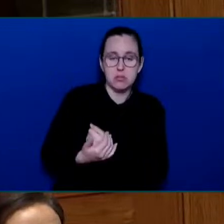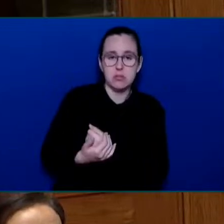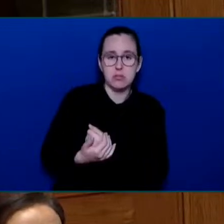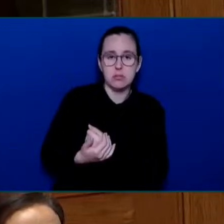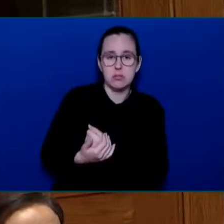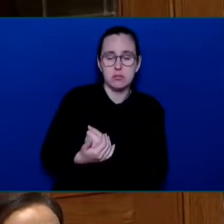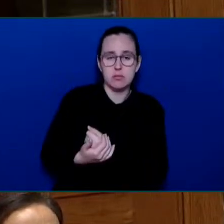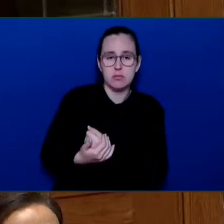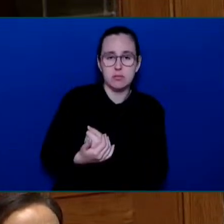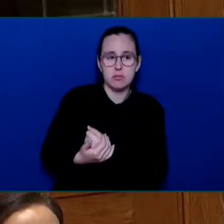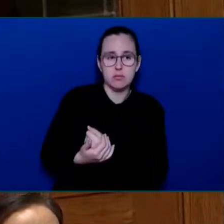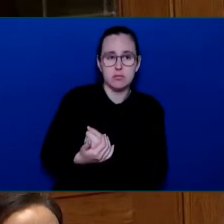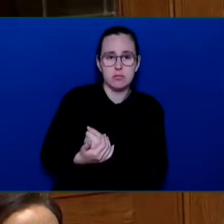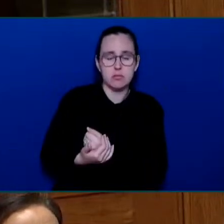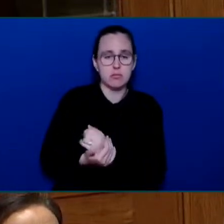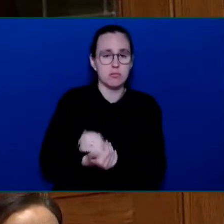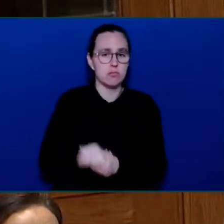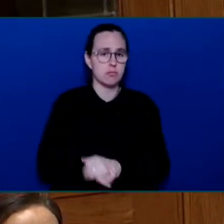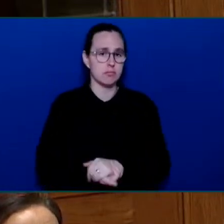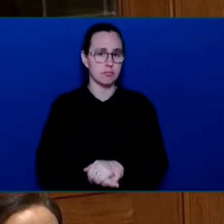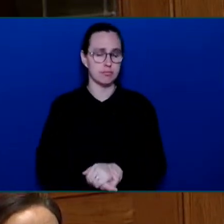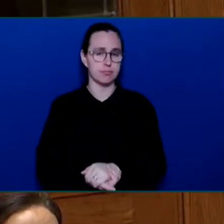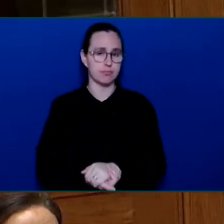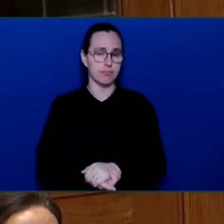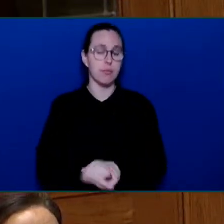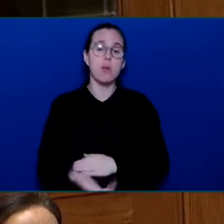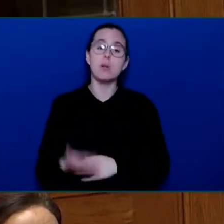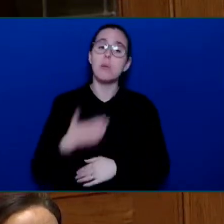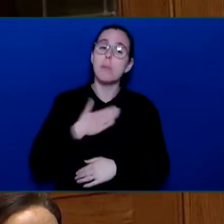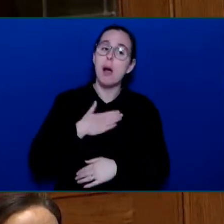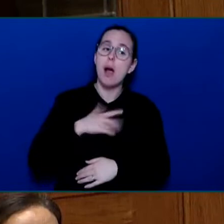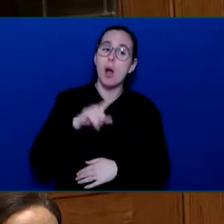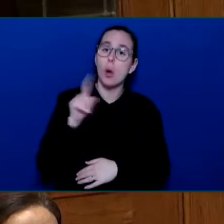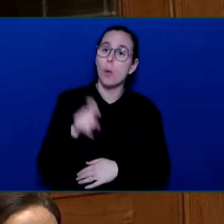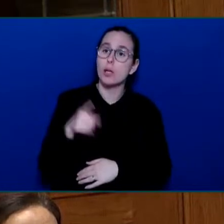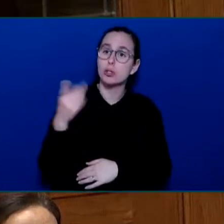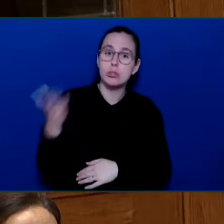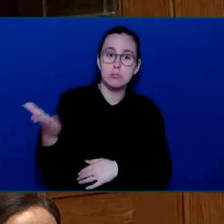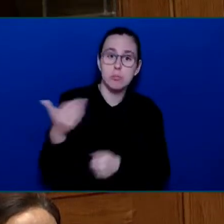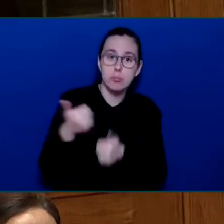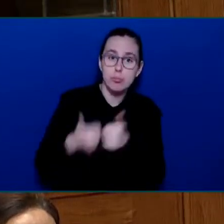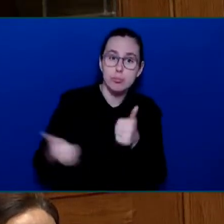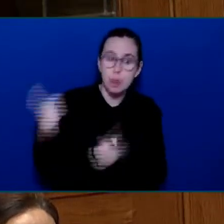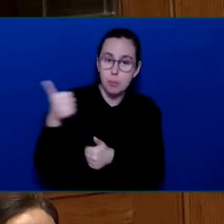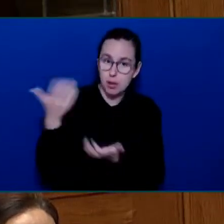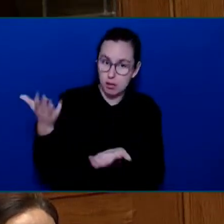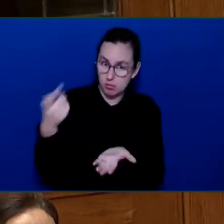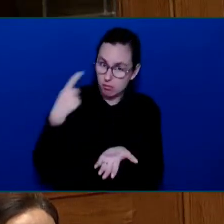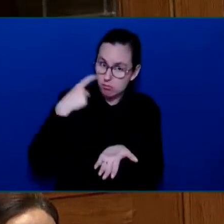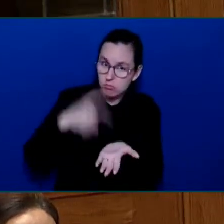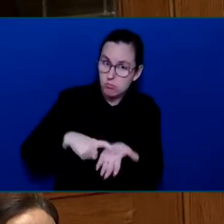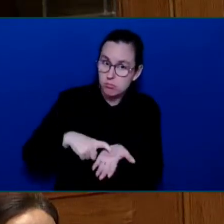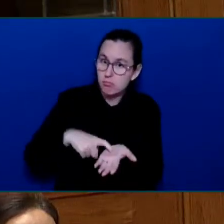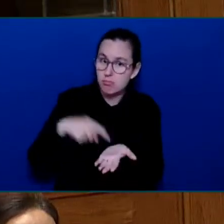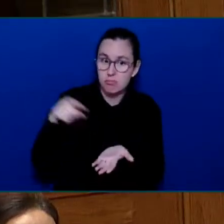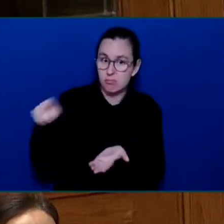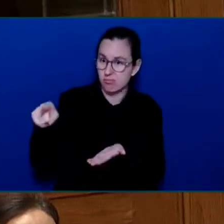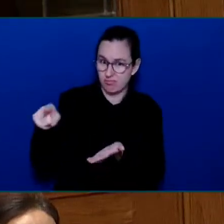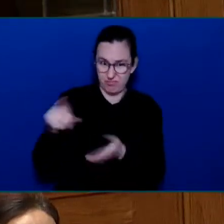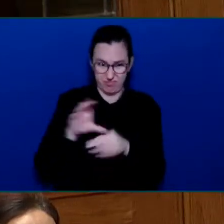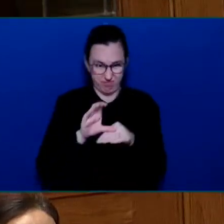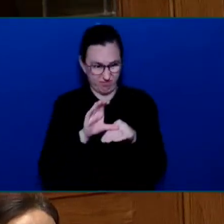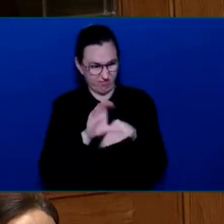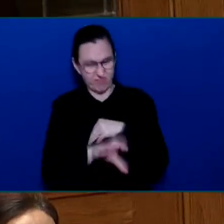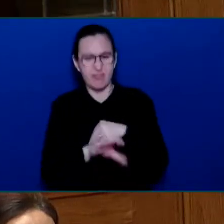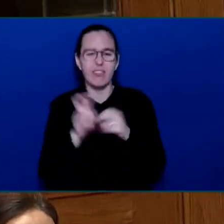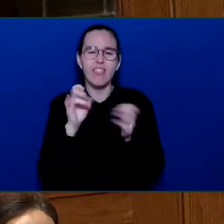NDP Premier. When he found out that Ottawa was forcing this unfair double standard on British Columbians, why did he choose to